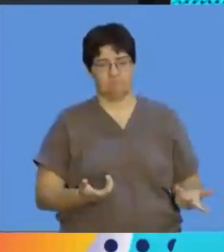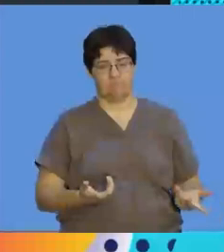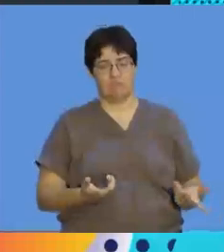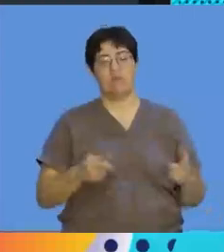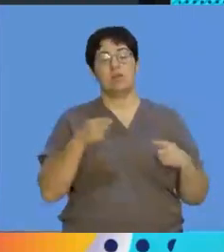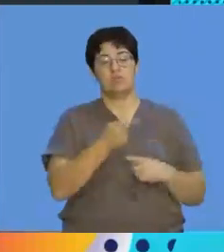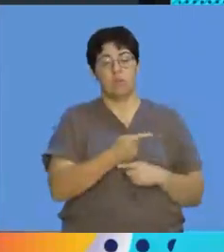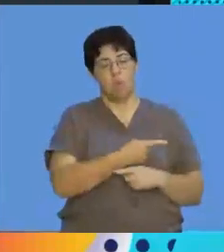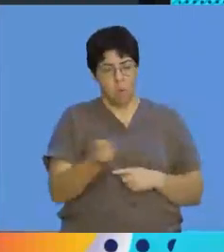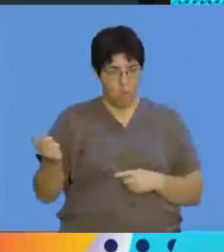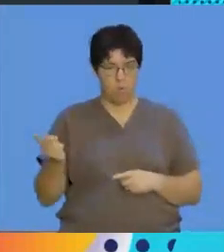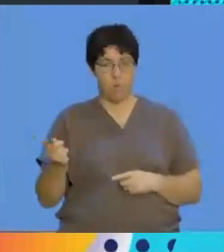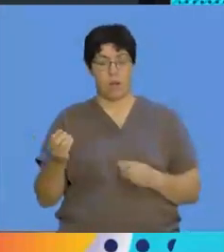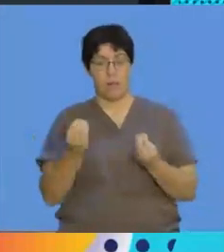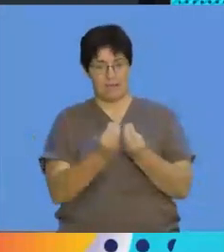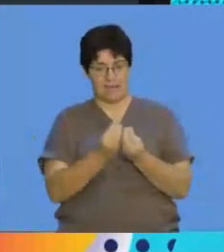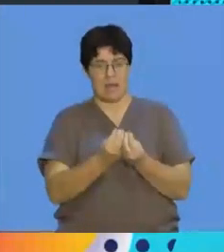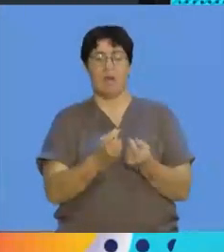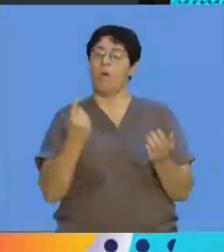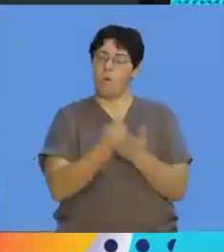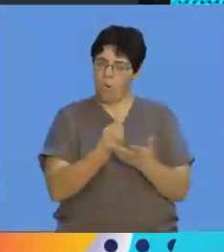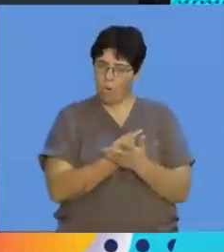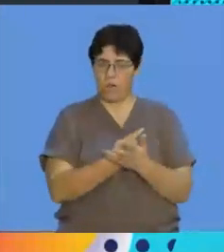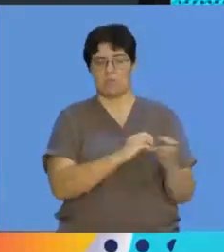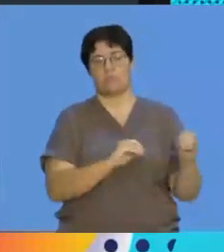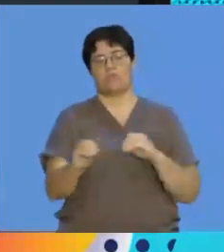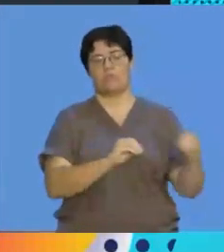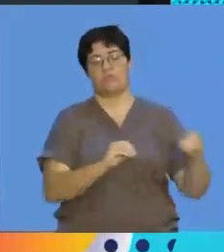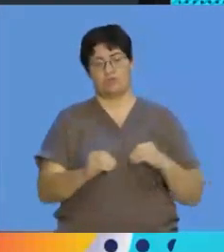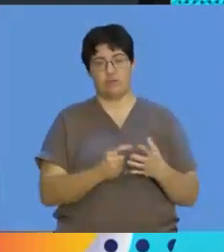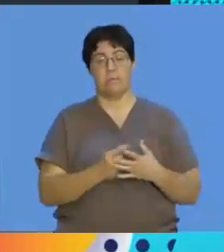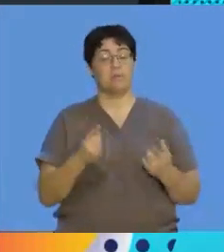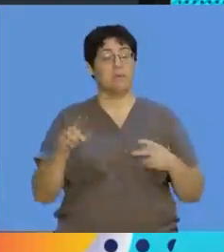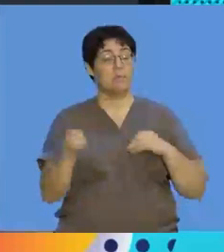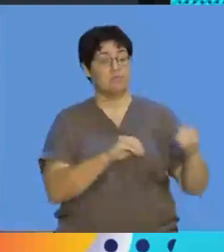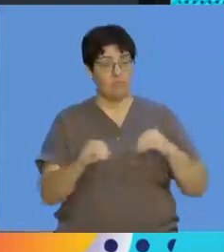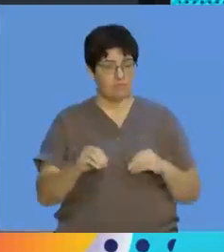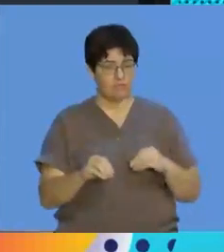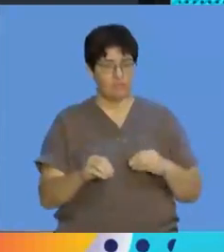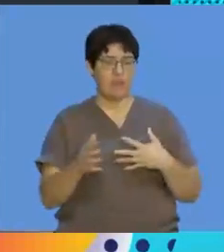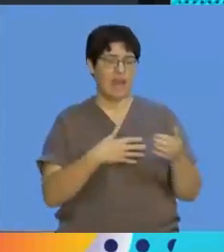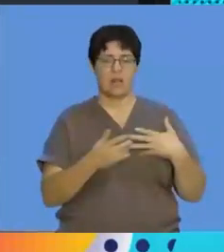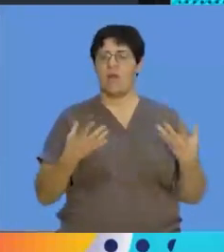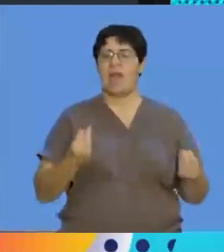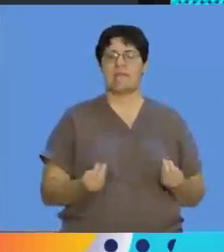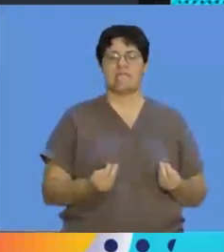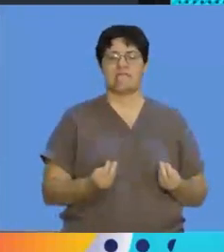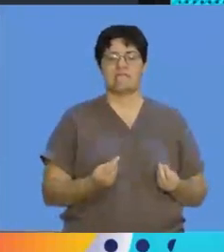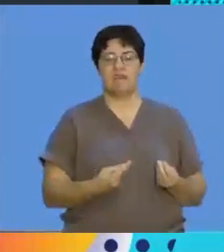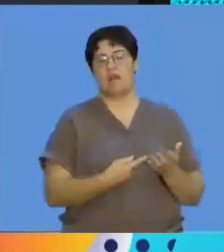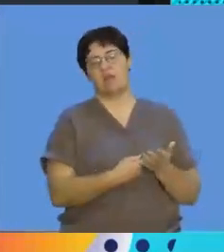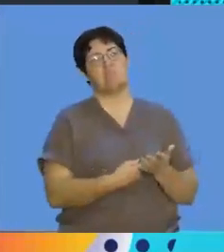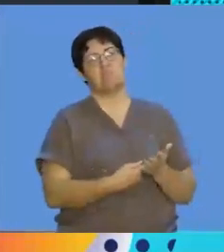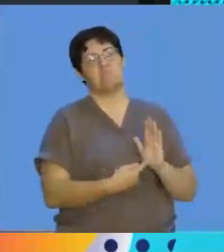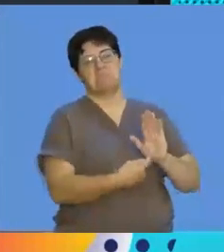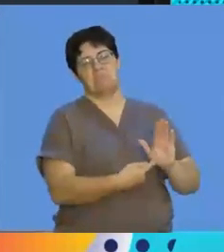matter, their particles are in a state of motion, but the state of motion will differ. Suppose we have a sample of a substance. Let's say it could